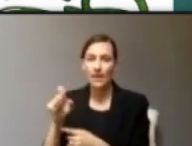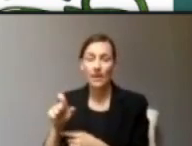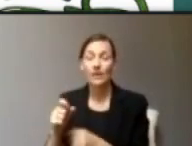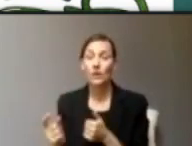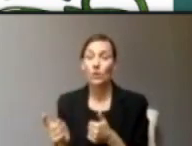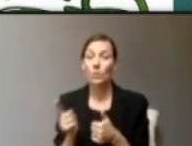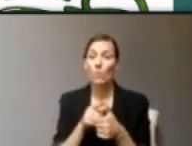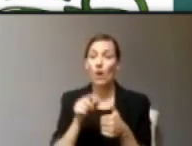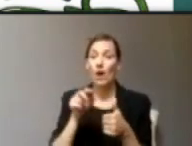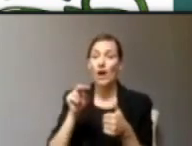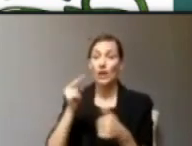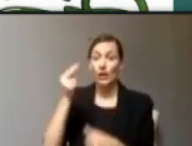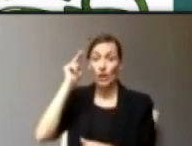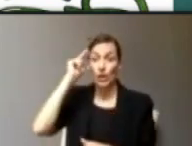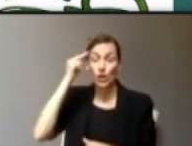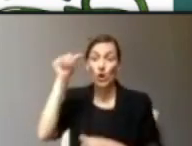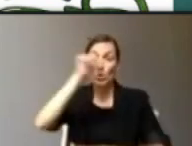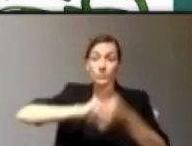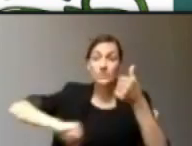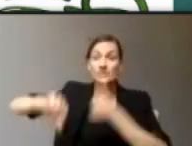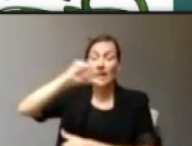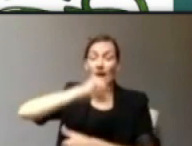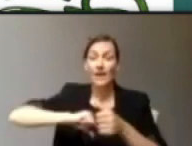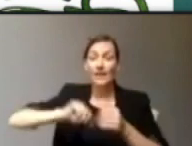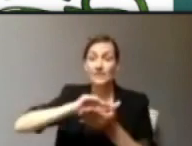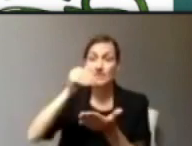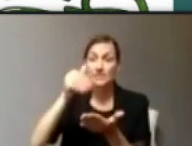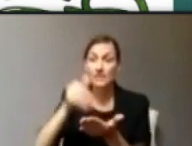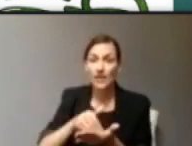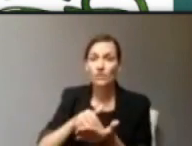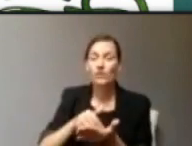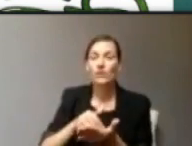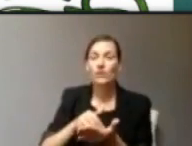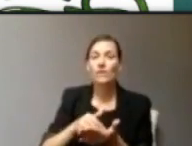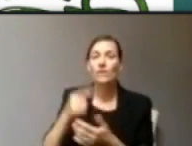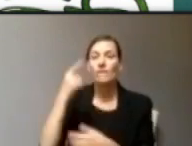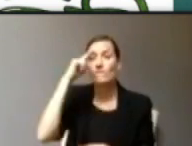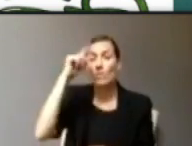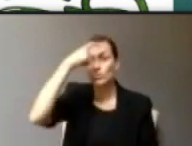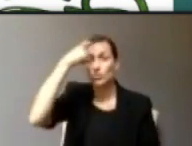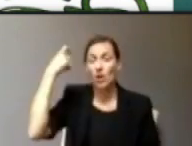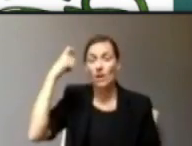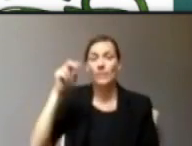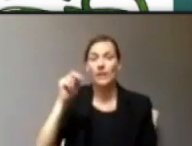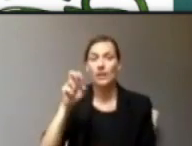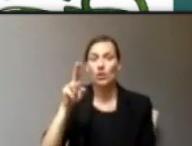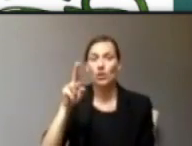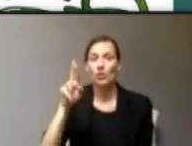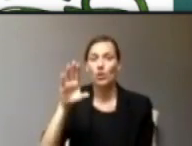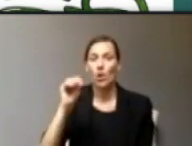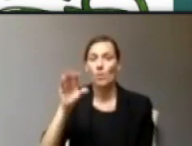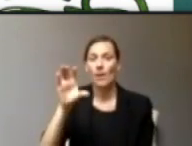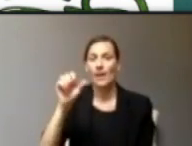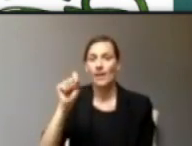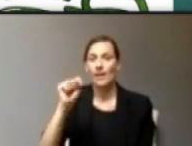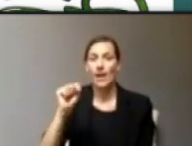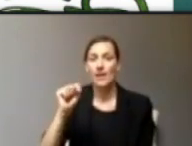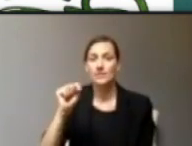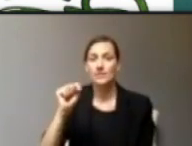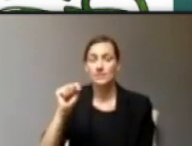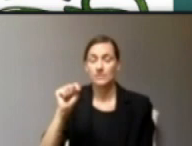Neuroscience Center for Anxiety, Stress, and Trauma, or NeuroCast for short, and we're housed off Woodward